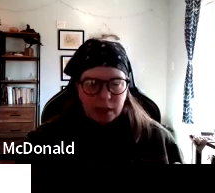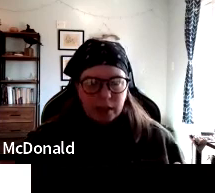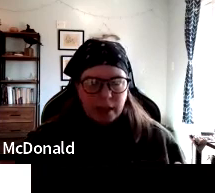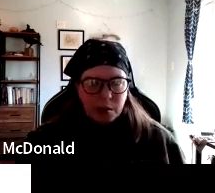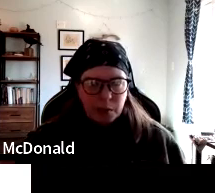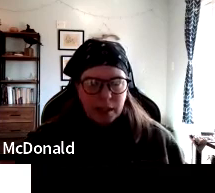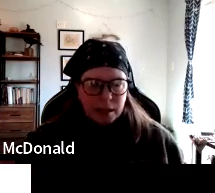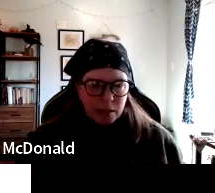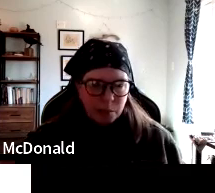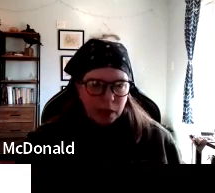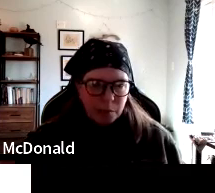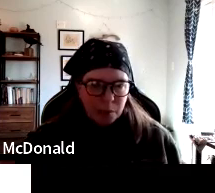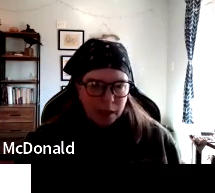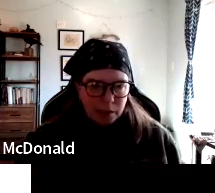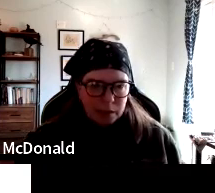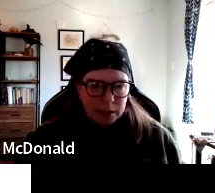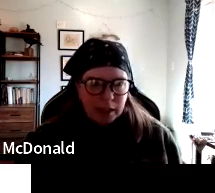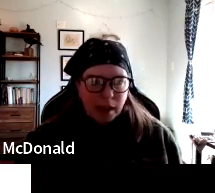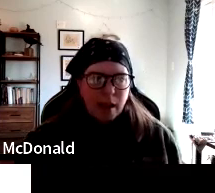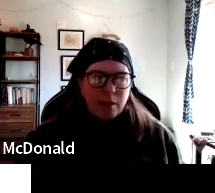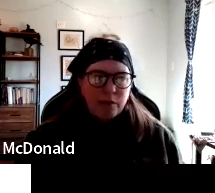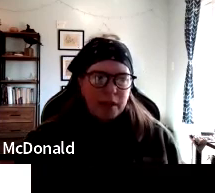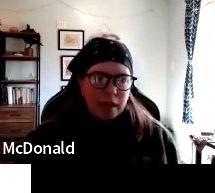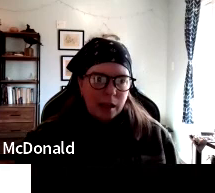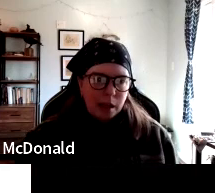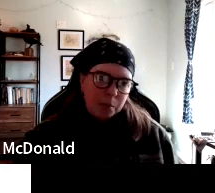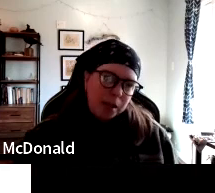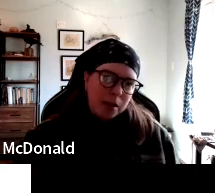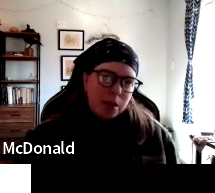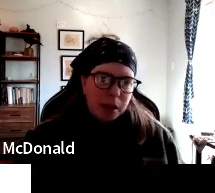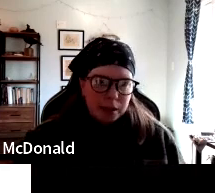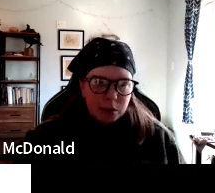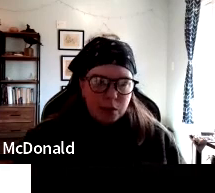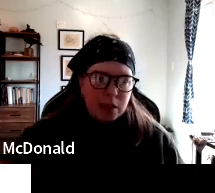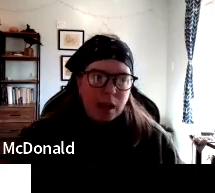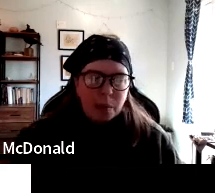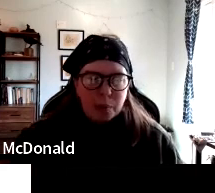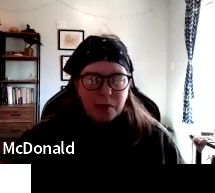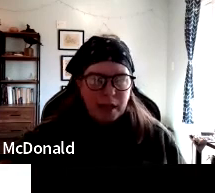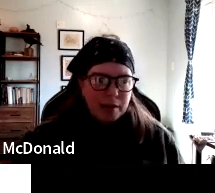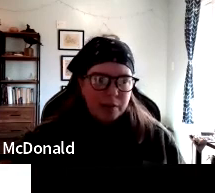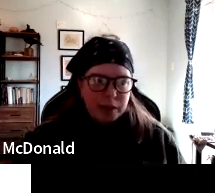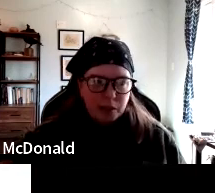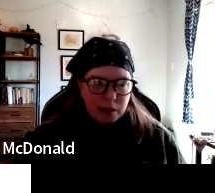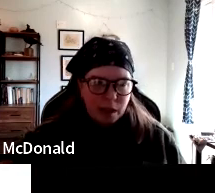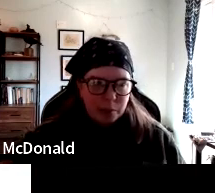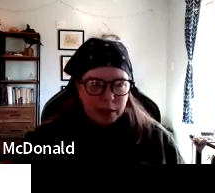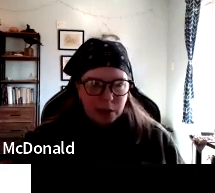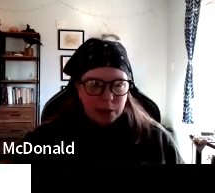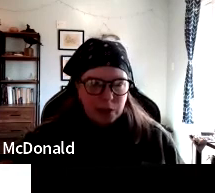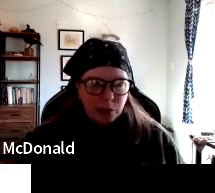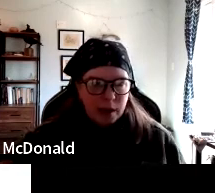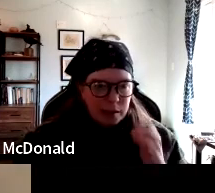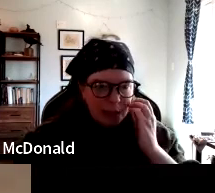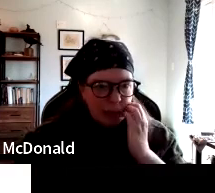fingers and lay them against the bottom of the bottle and fill up the bottle to the top of that finger, the top